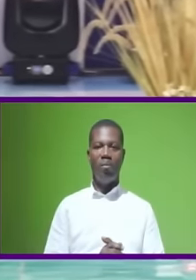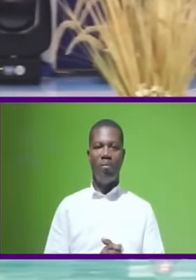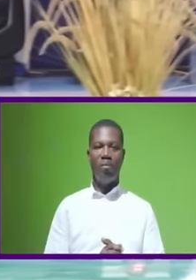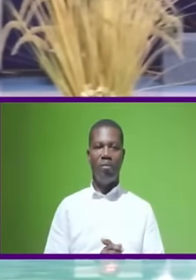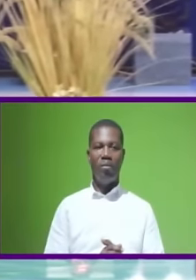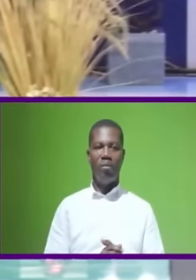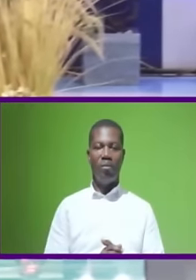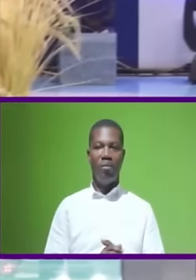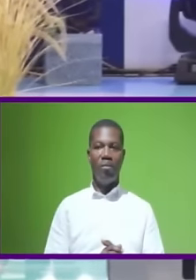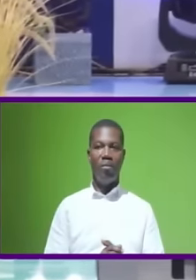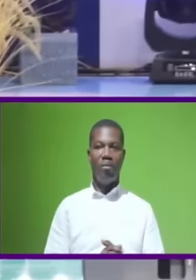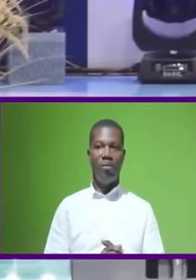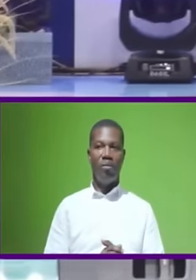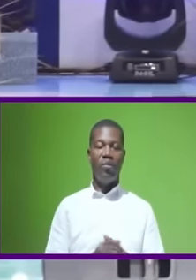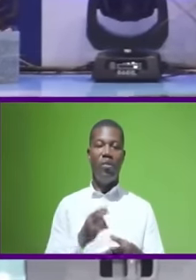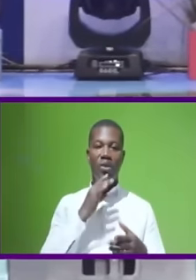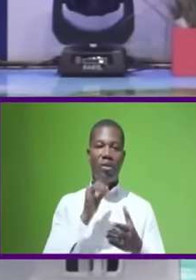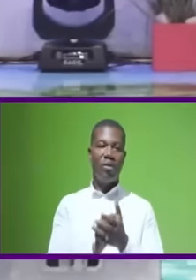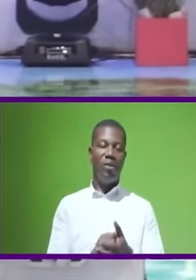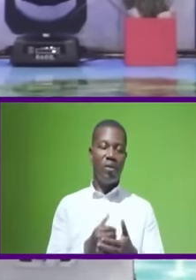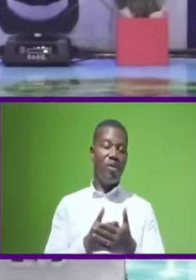Hallelujah.